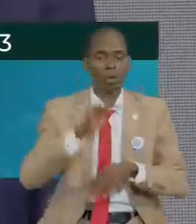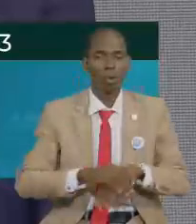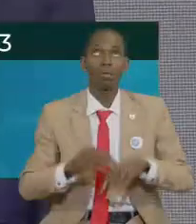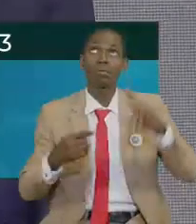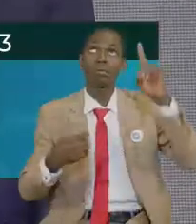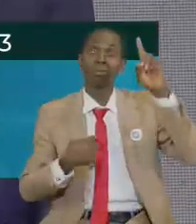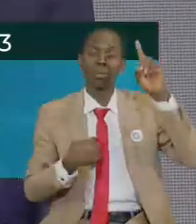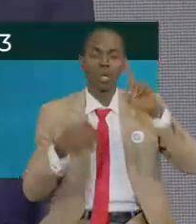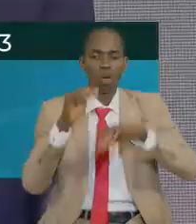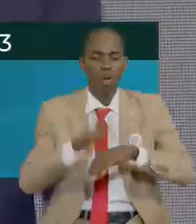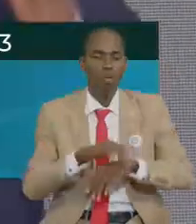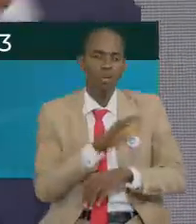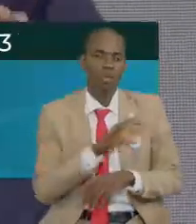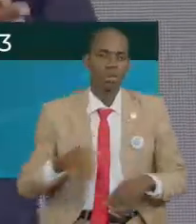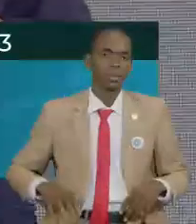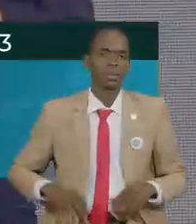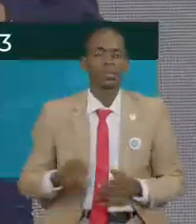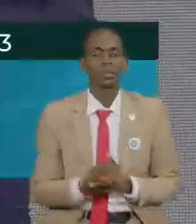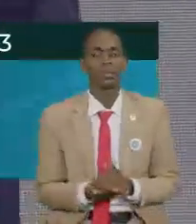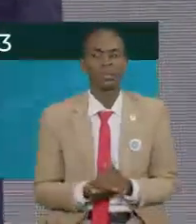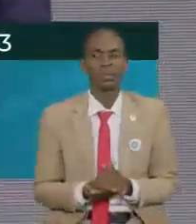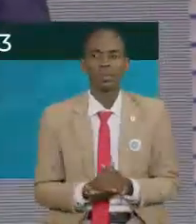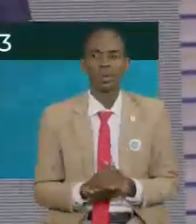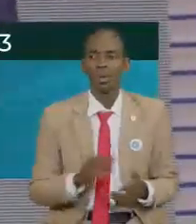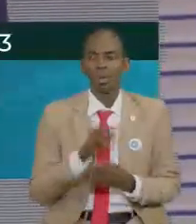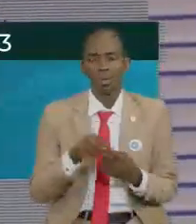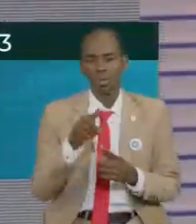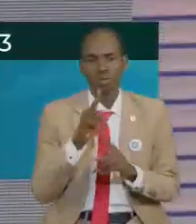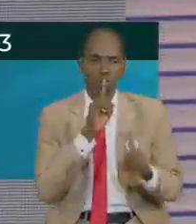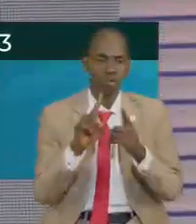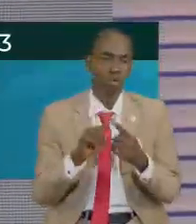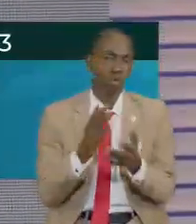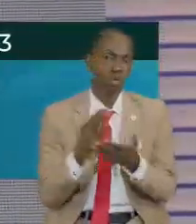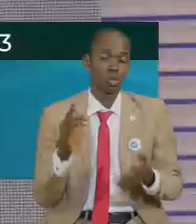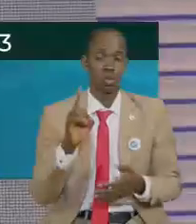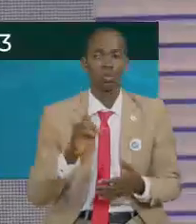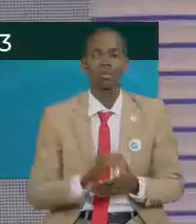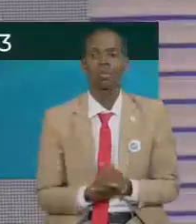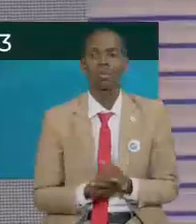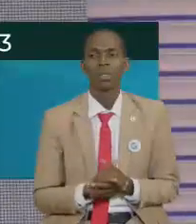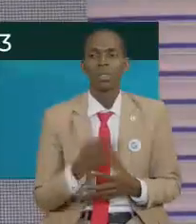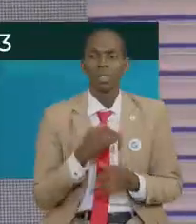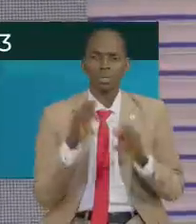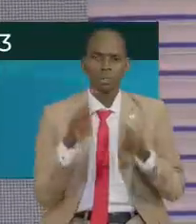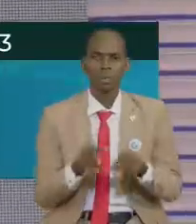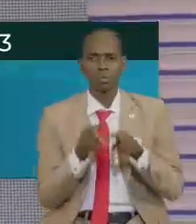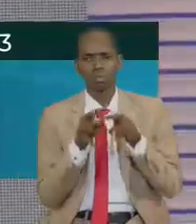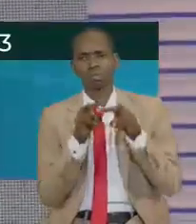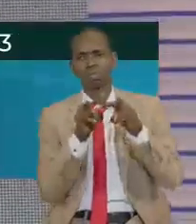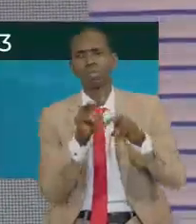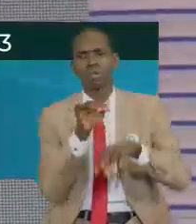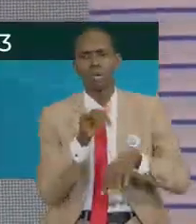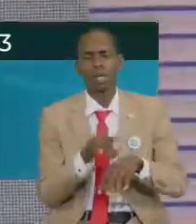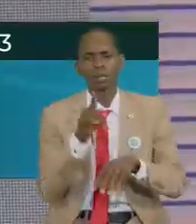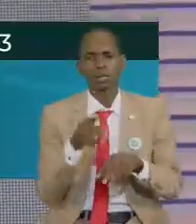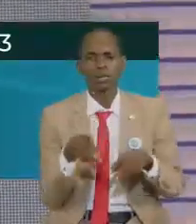on Christ. When you talk to somebody and he looks at you with a whimsical